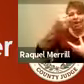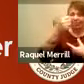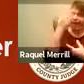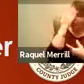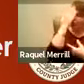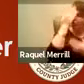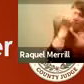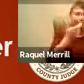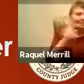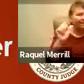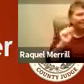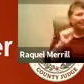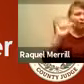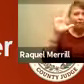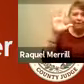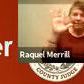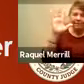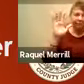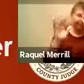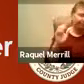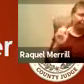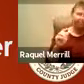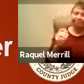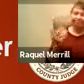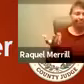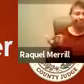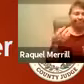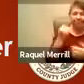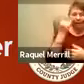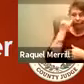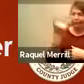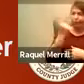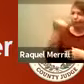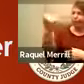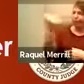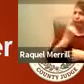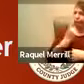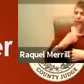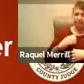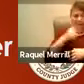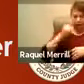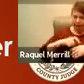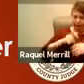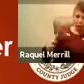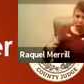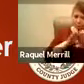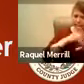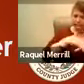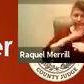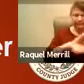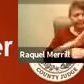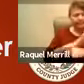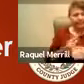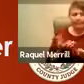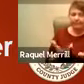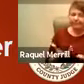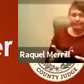sacrifice. I mean, how would I want it for someone to come and tell me that I have to close my business?